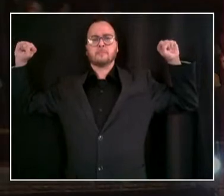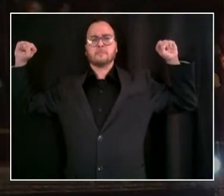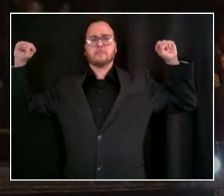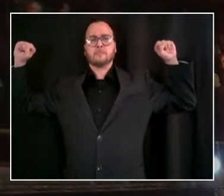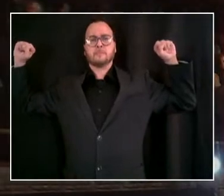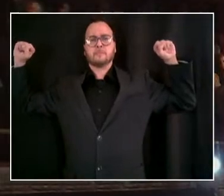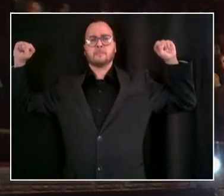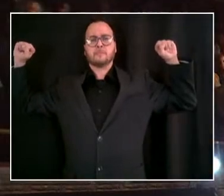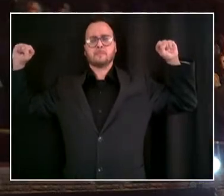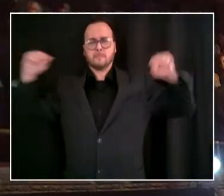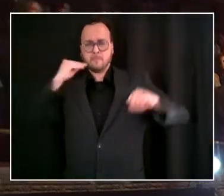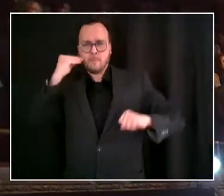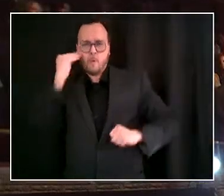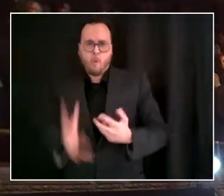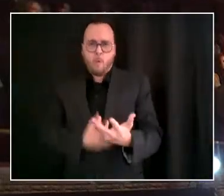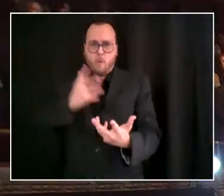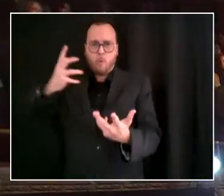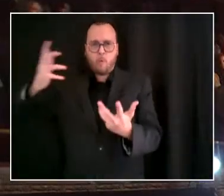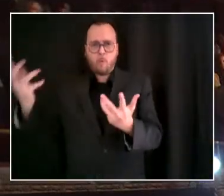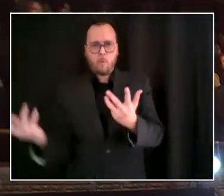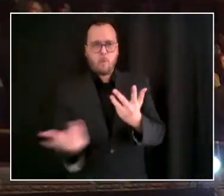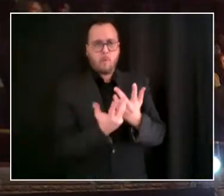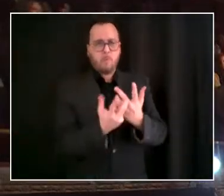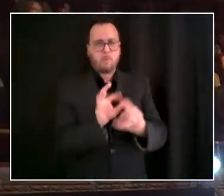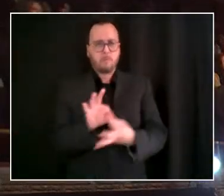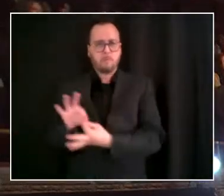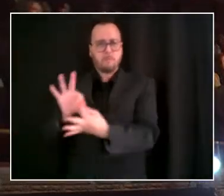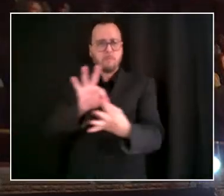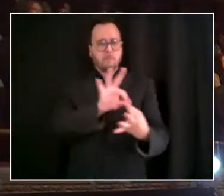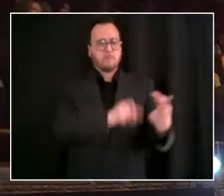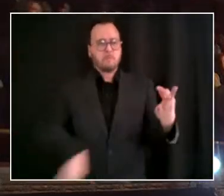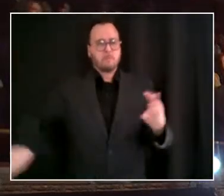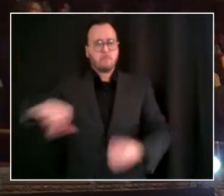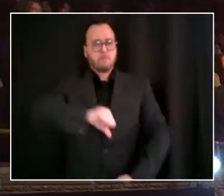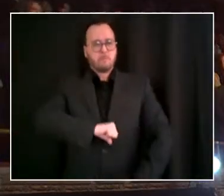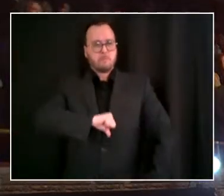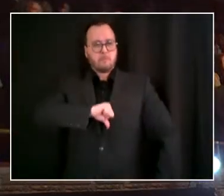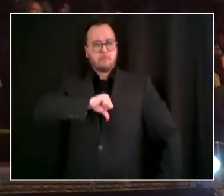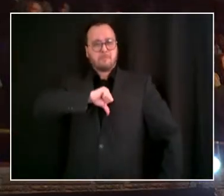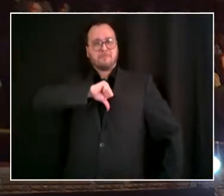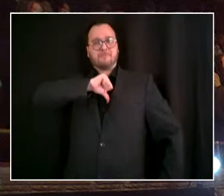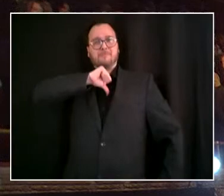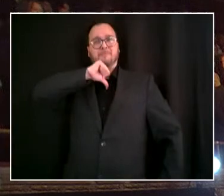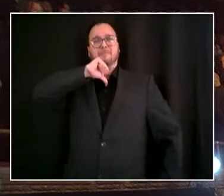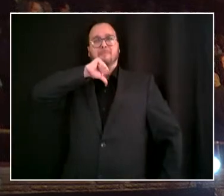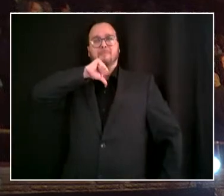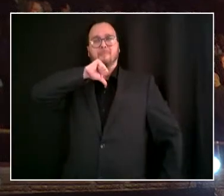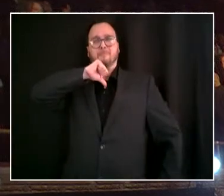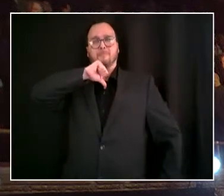free and the home of the